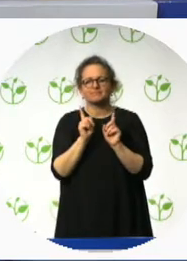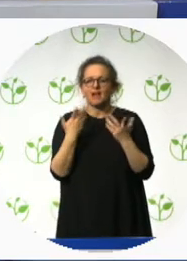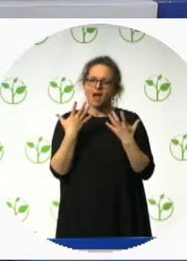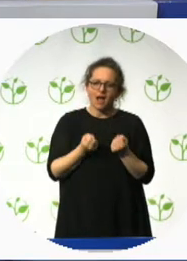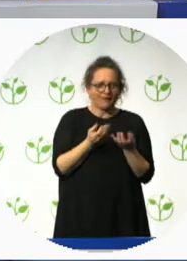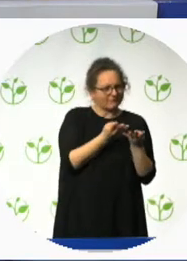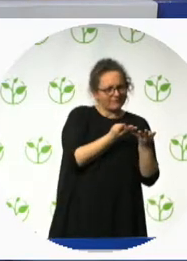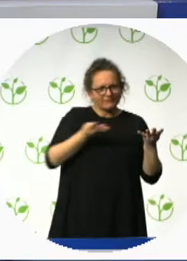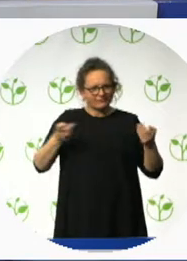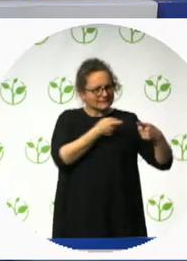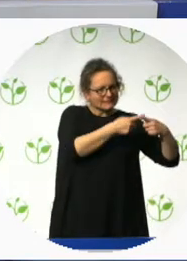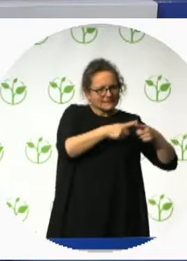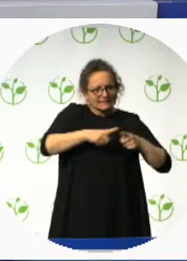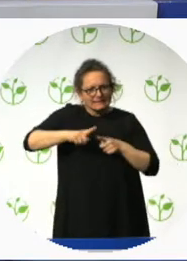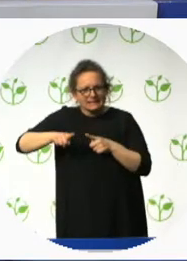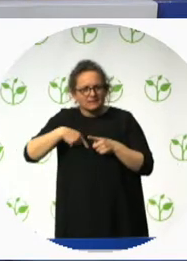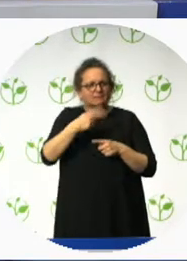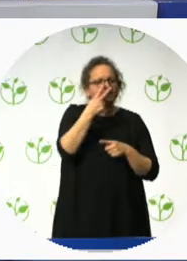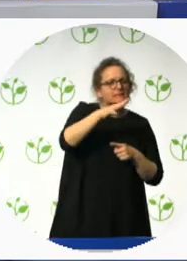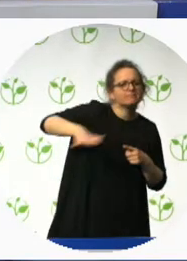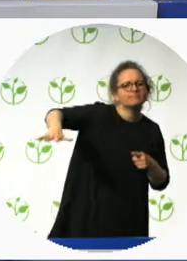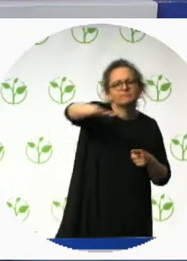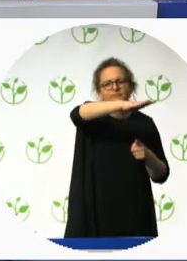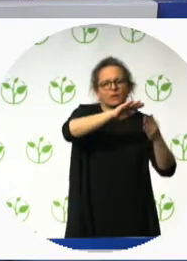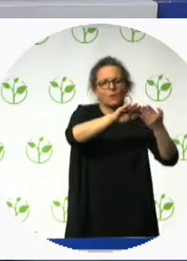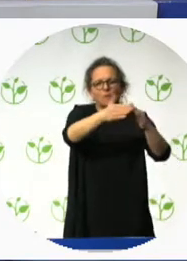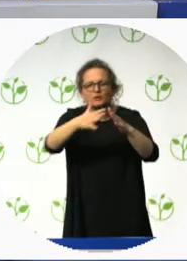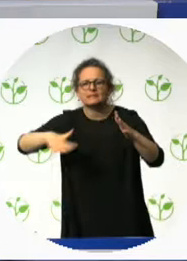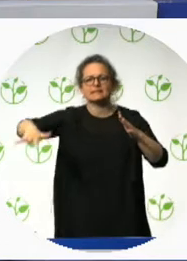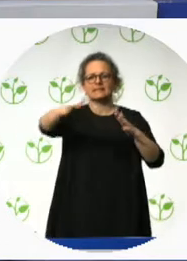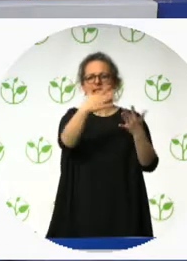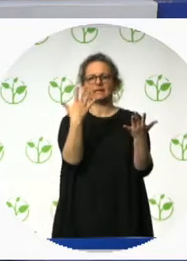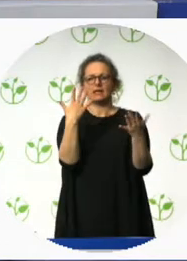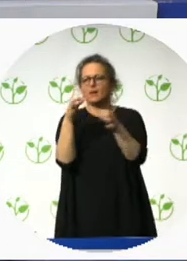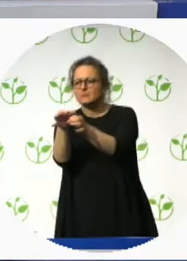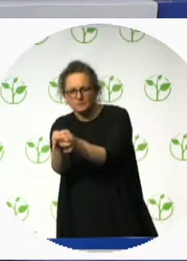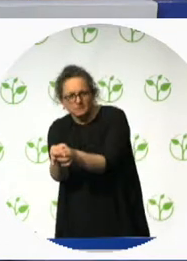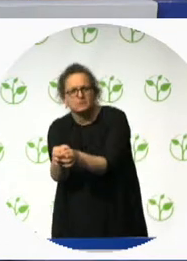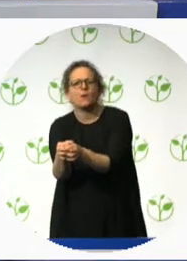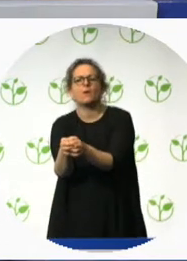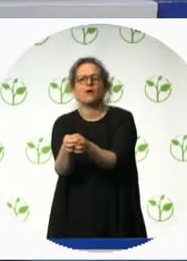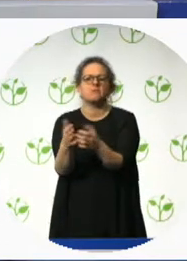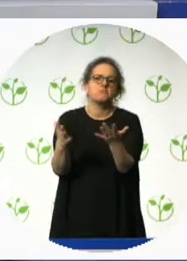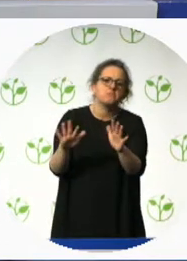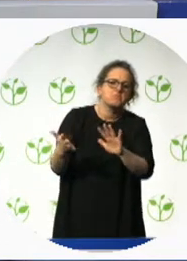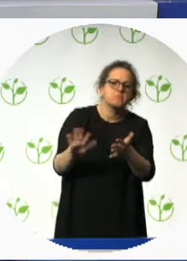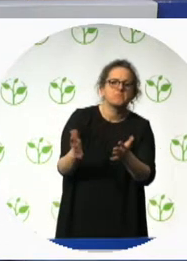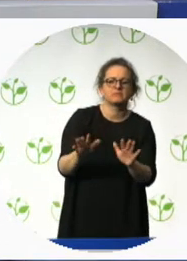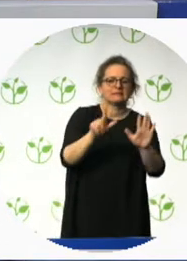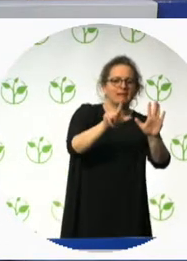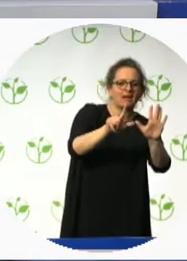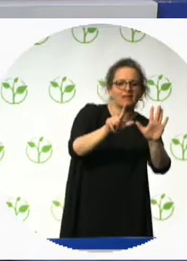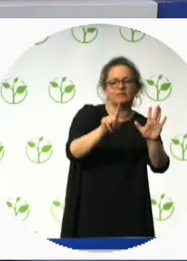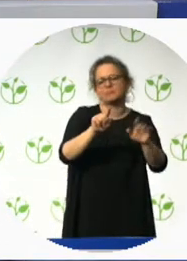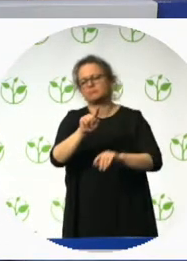It's a little community. It's only 7,000 to 10,000 deaf people who are, and they are very different and they need